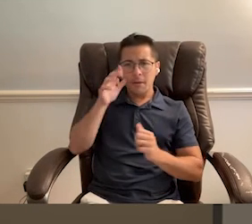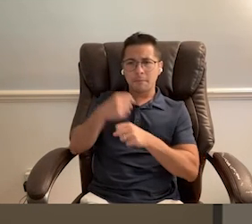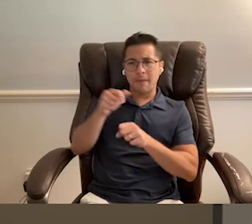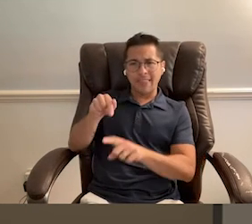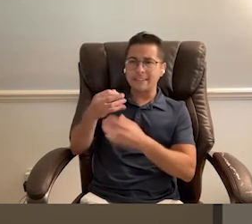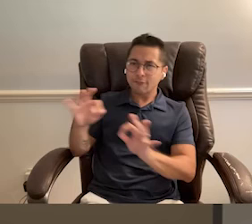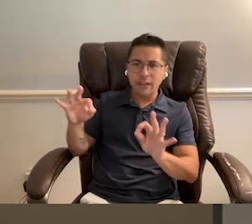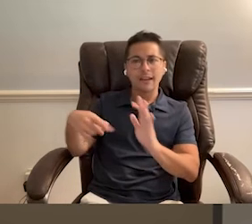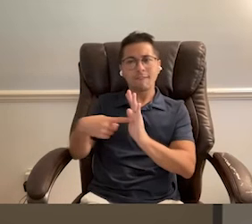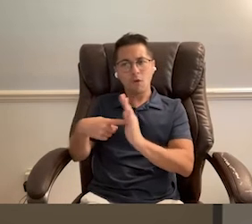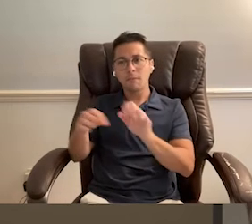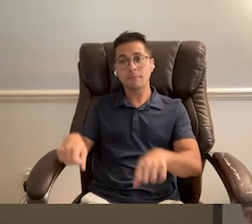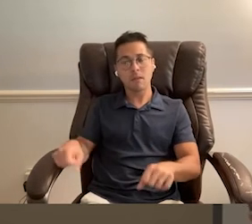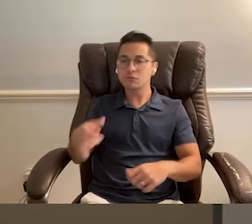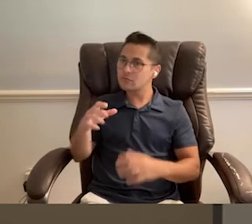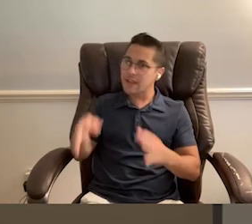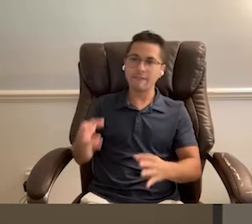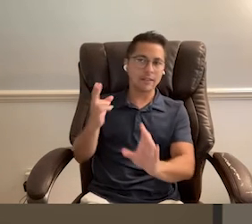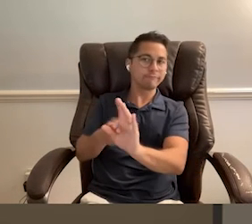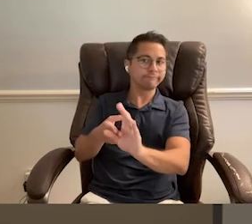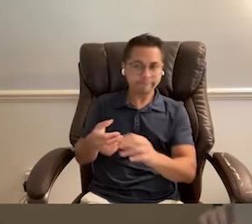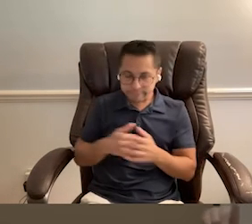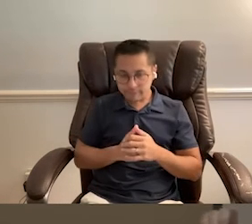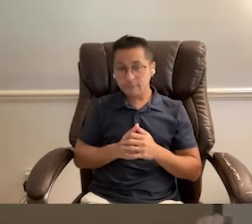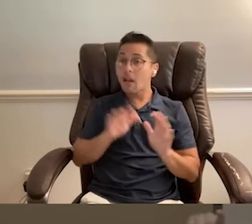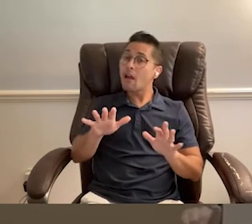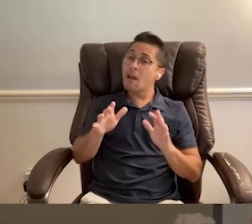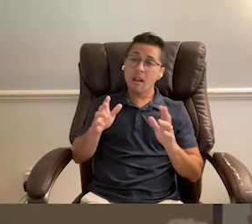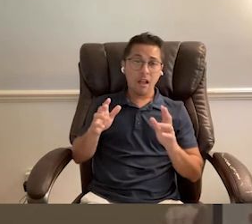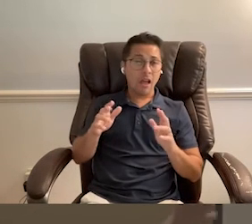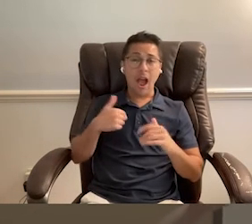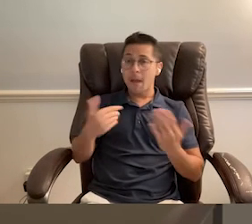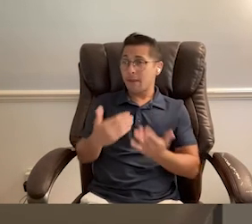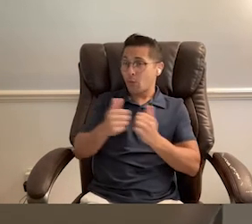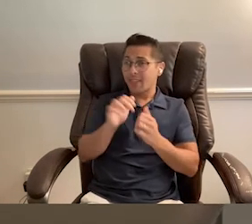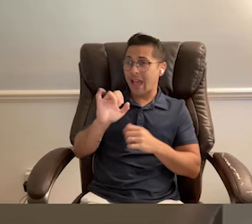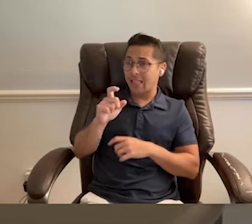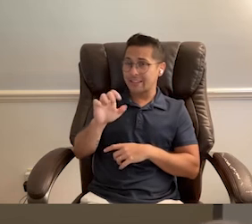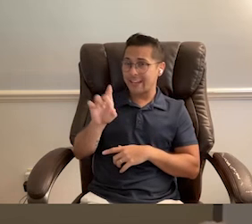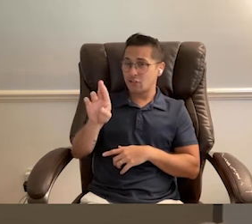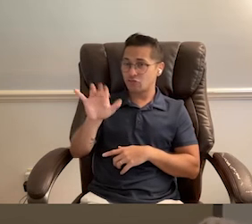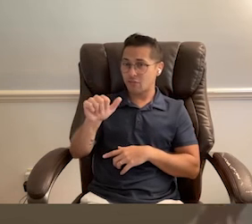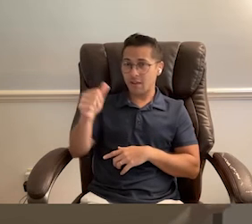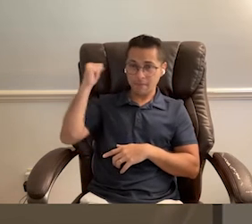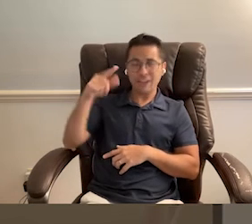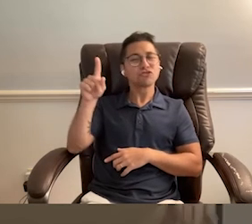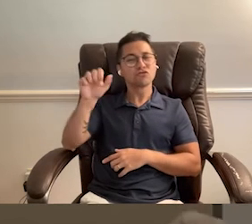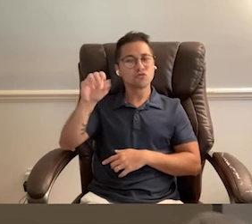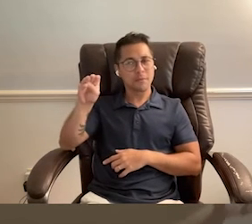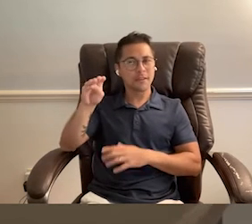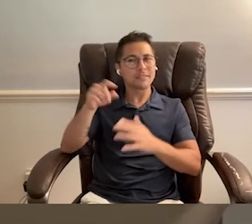So definitely get enrolled. And look, I'm here with Alexandra in the back, who is our social media specialist. So if you want to go on our